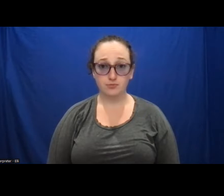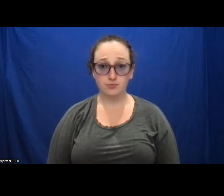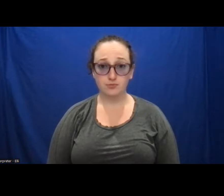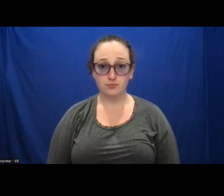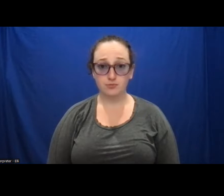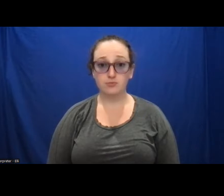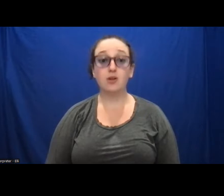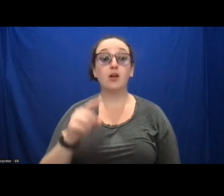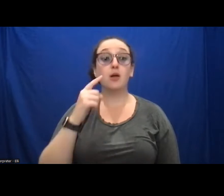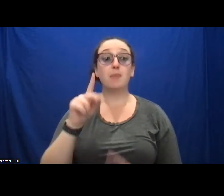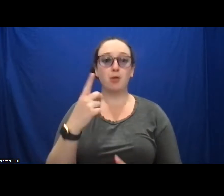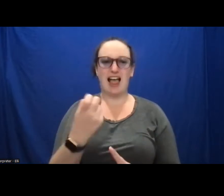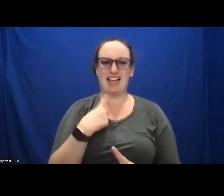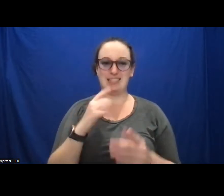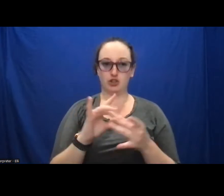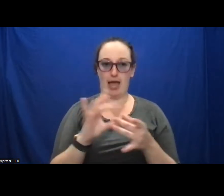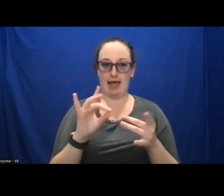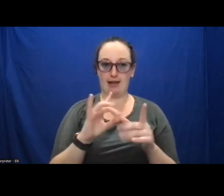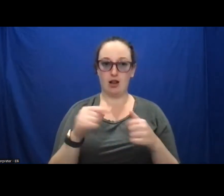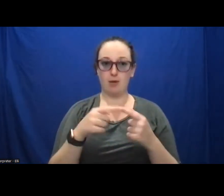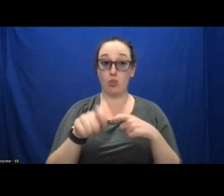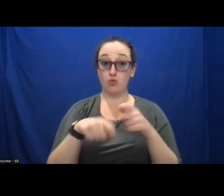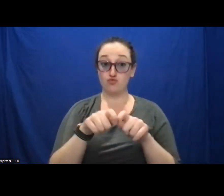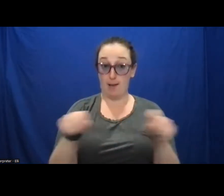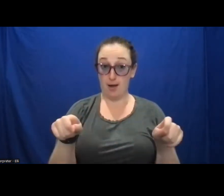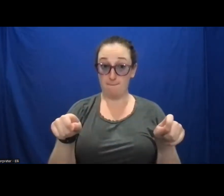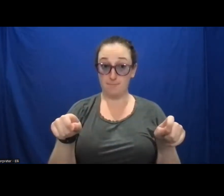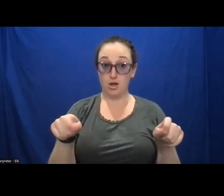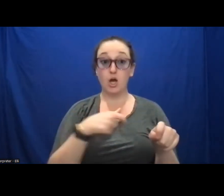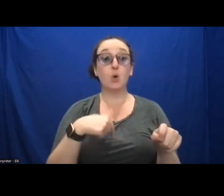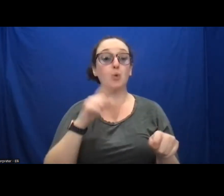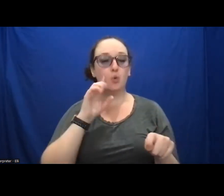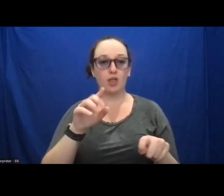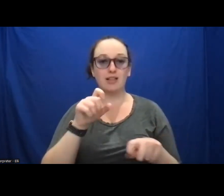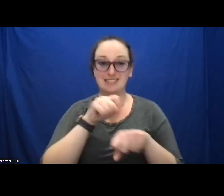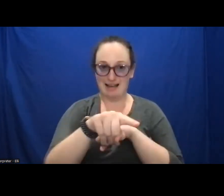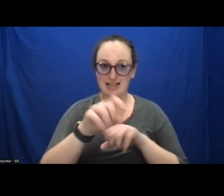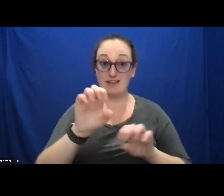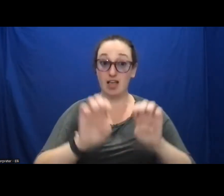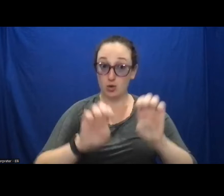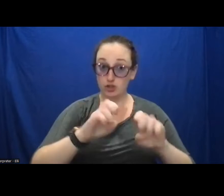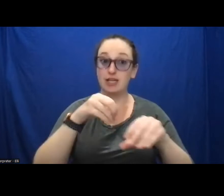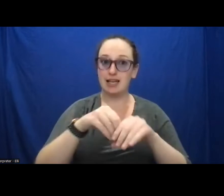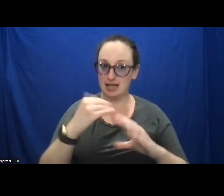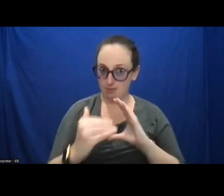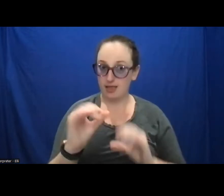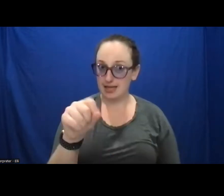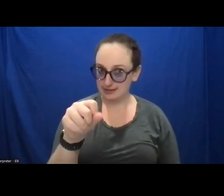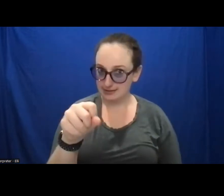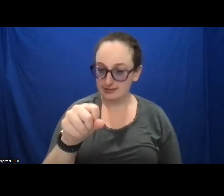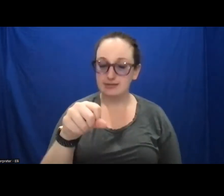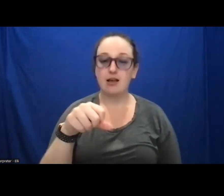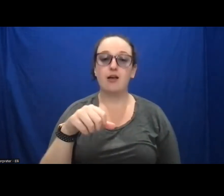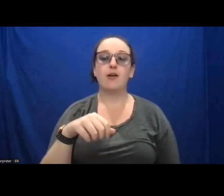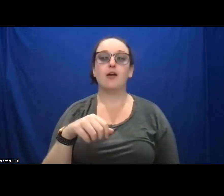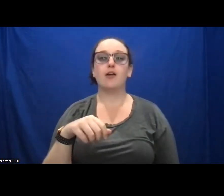Yes, for those of you that are asking about kind of this wrap up, we will send the evaluation via email.